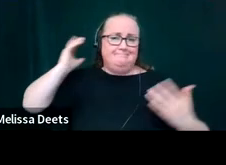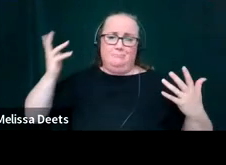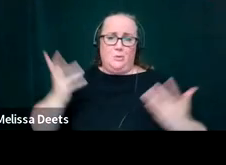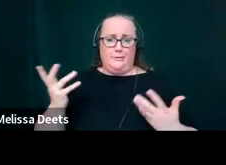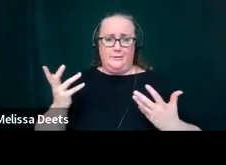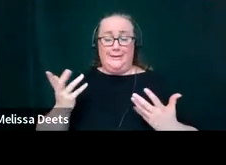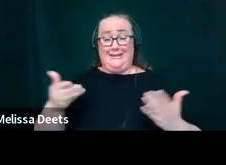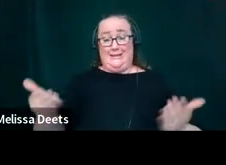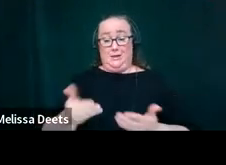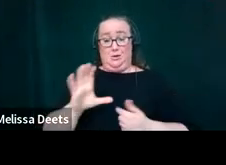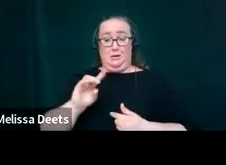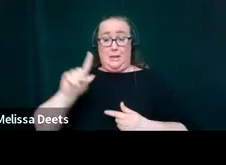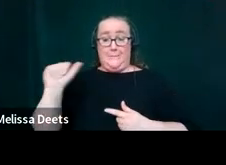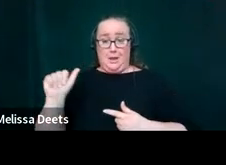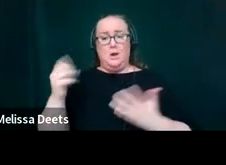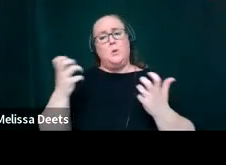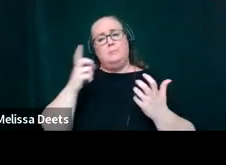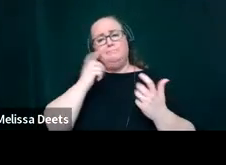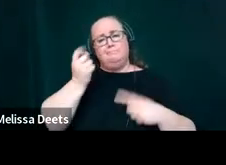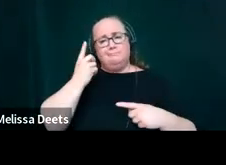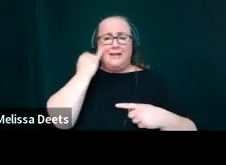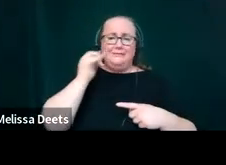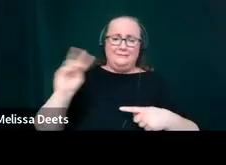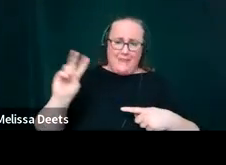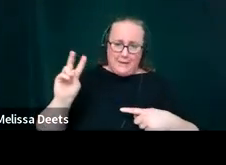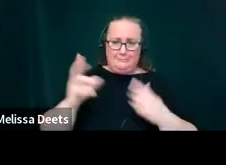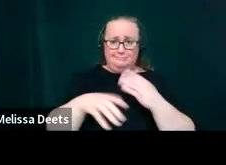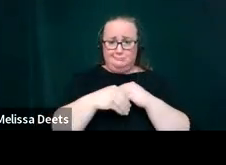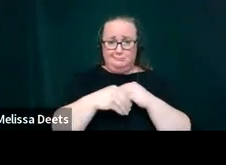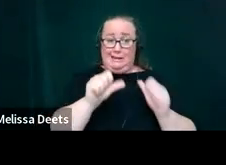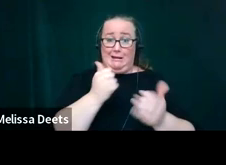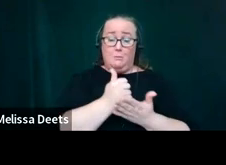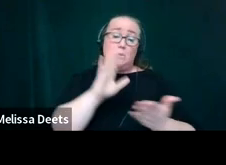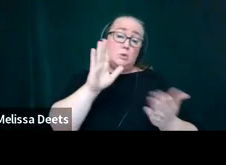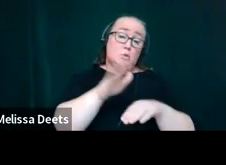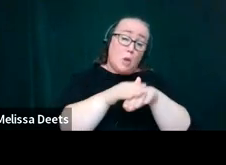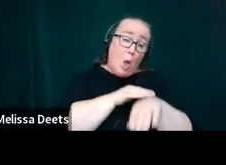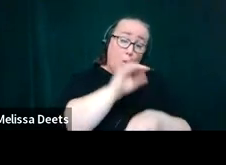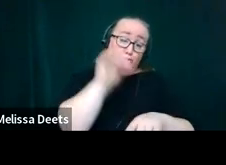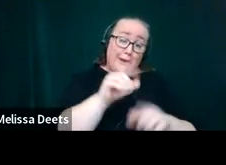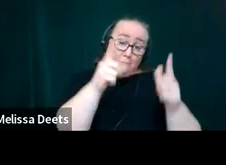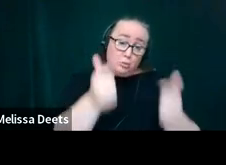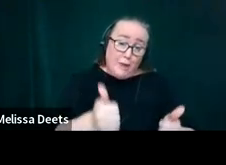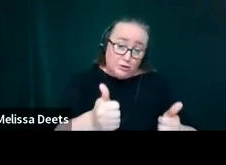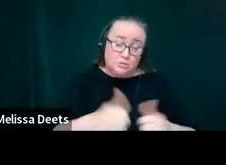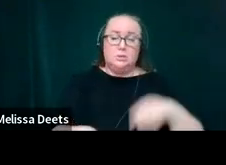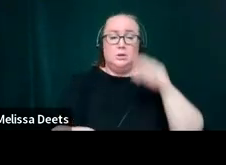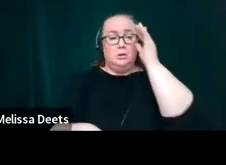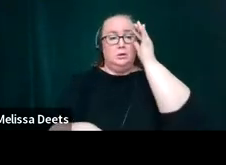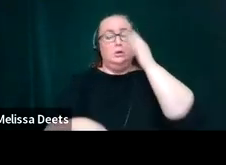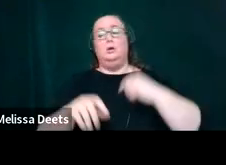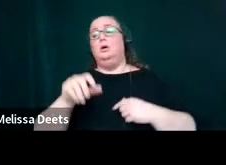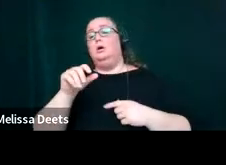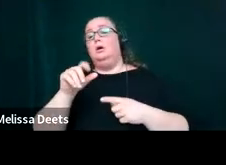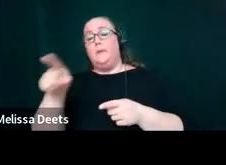trying to understand whether vitamin supplements can slow the rate of glaucoma progression, whether other groups have looked at whether